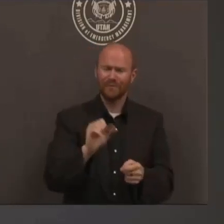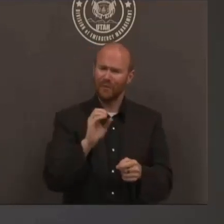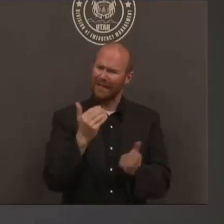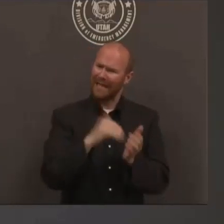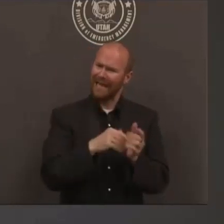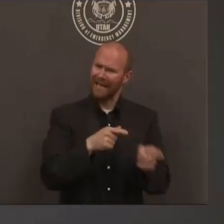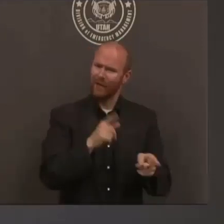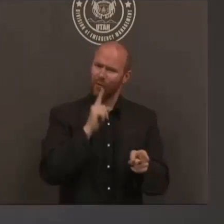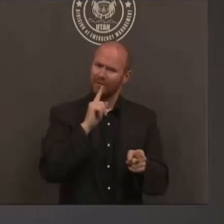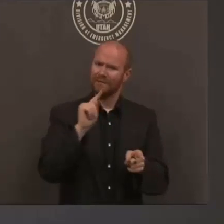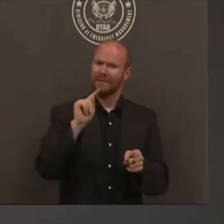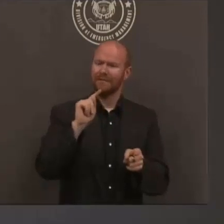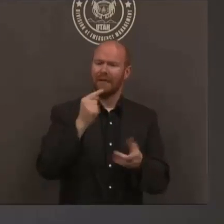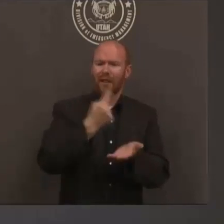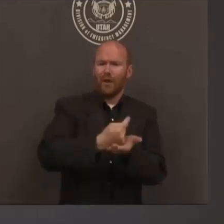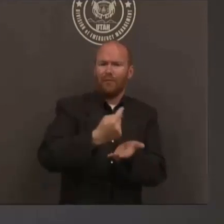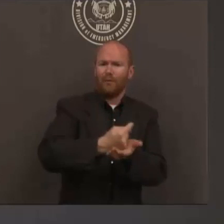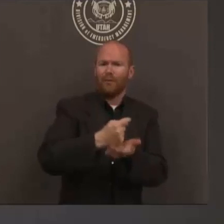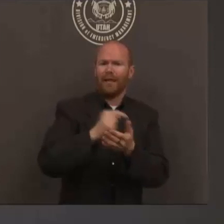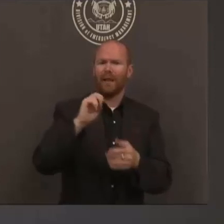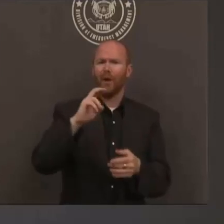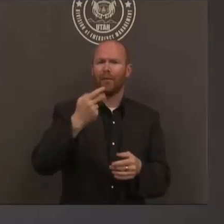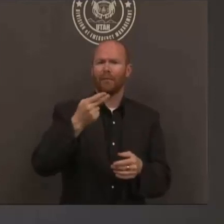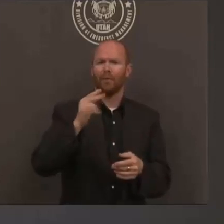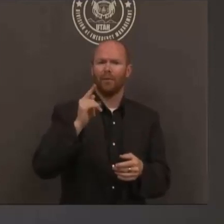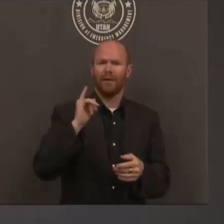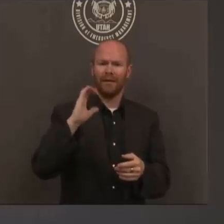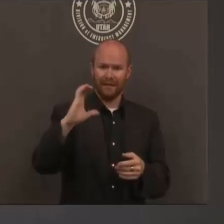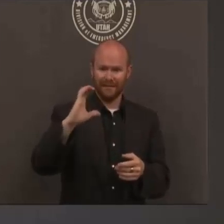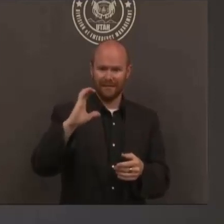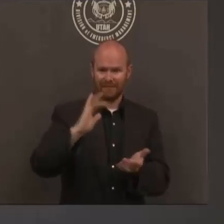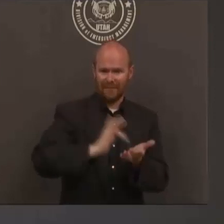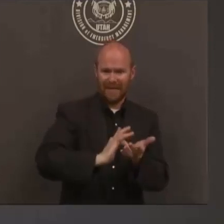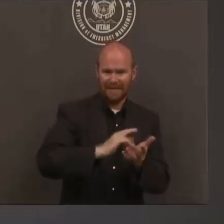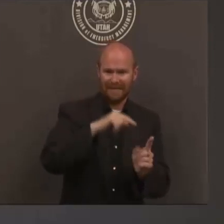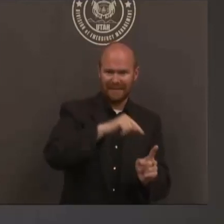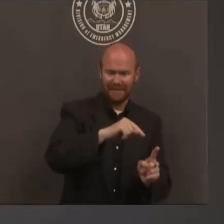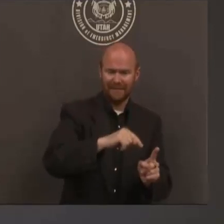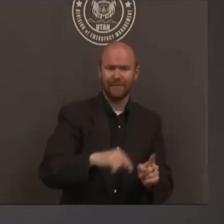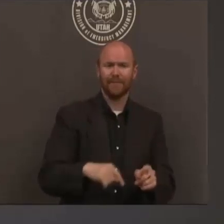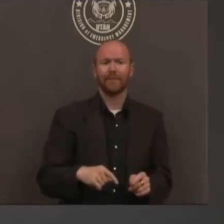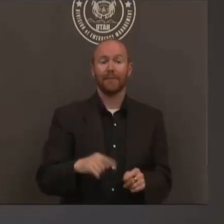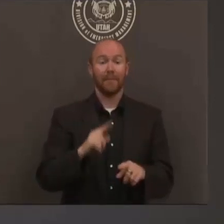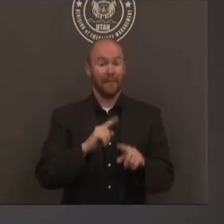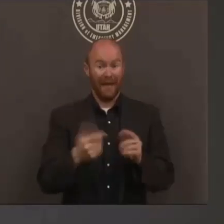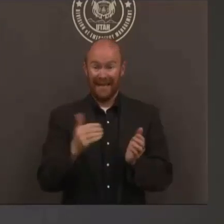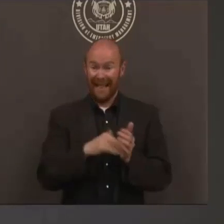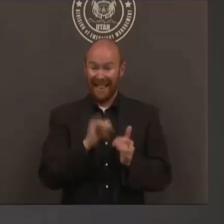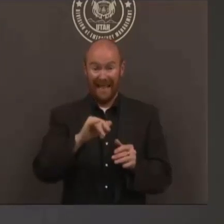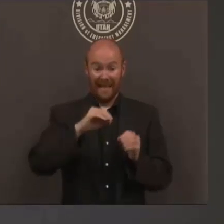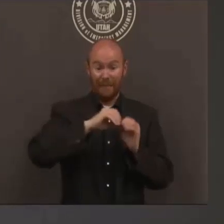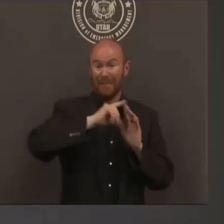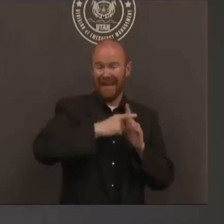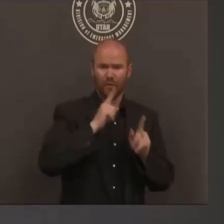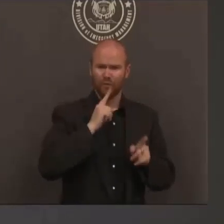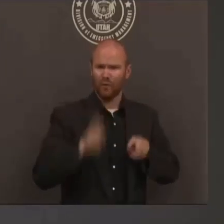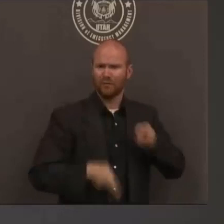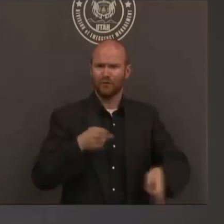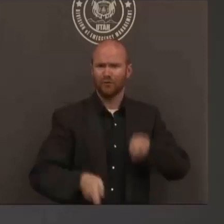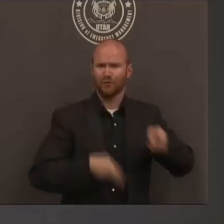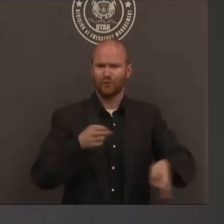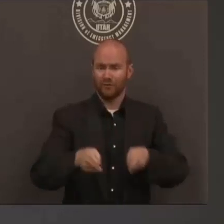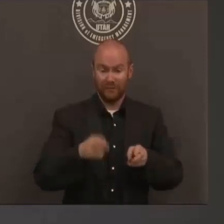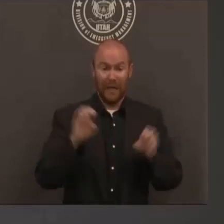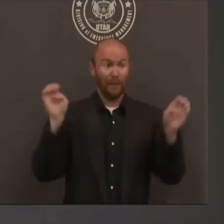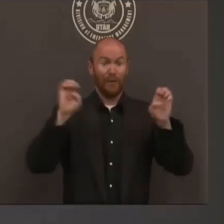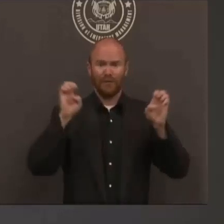a therapeutic medicine. And so again, in the rush of what was happening, picture this